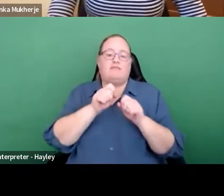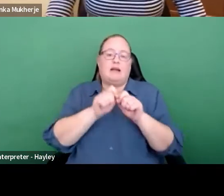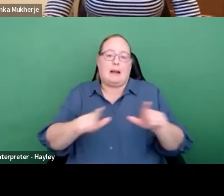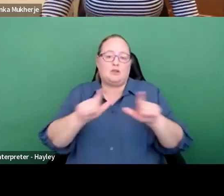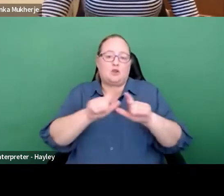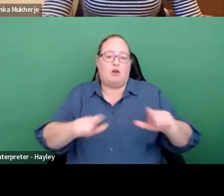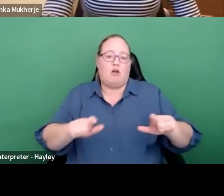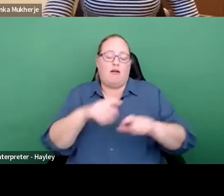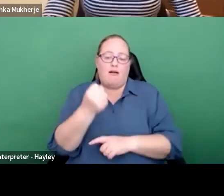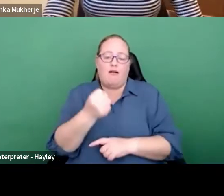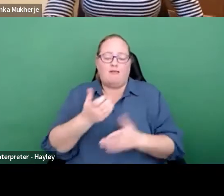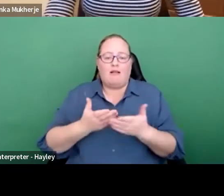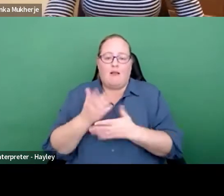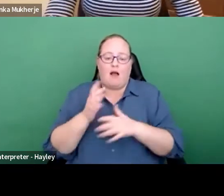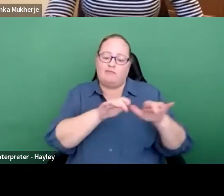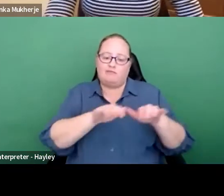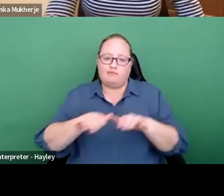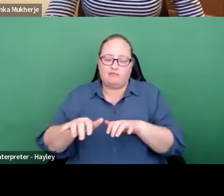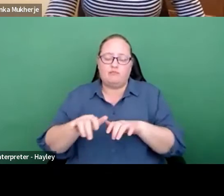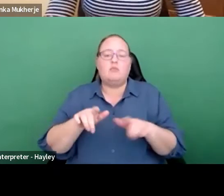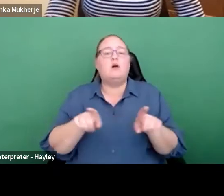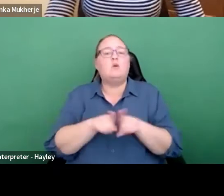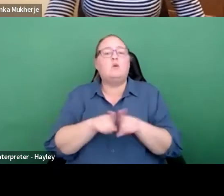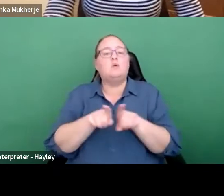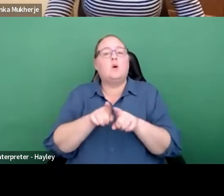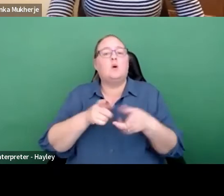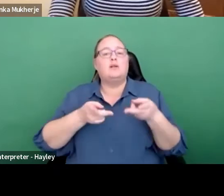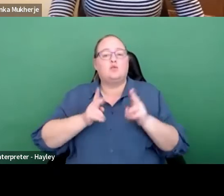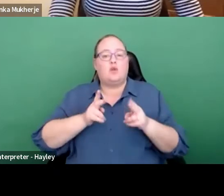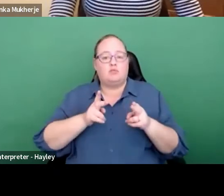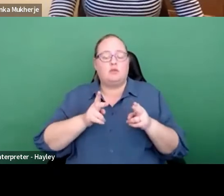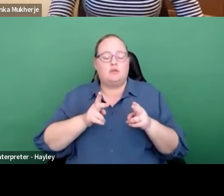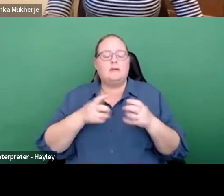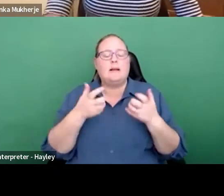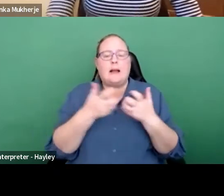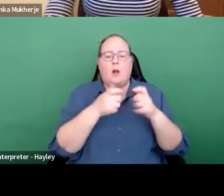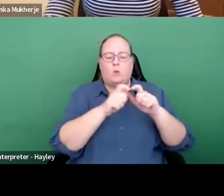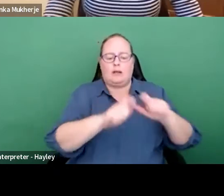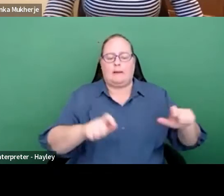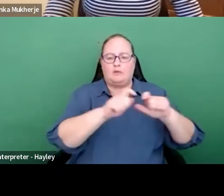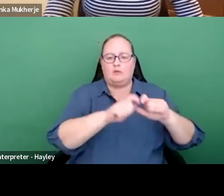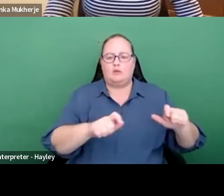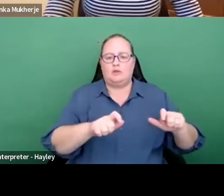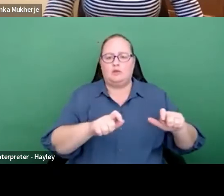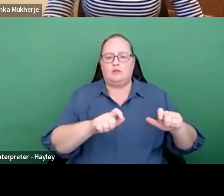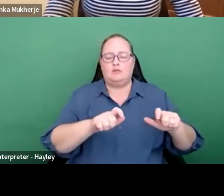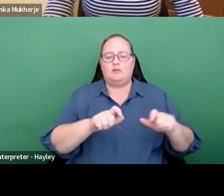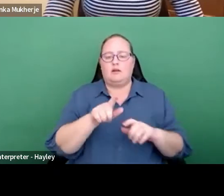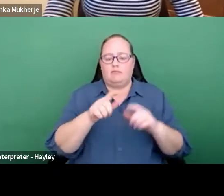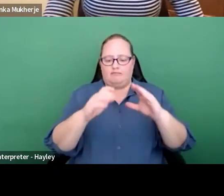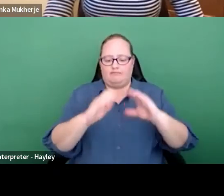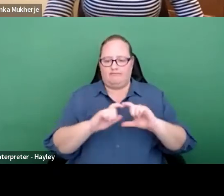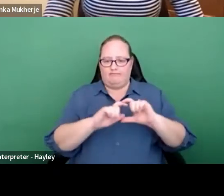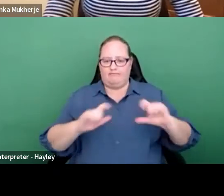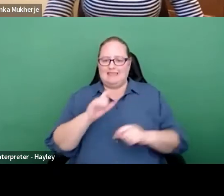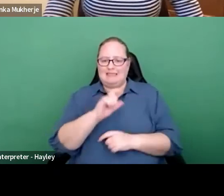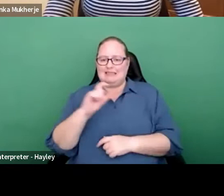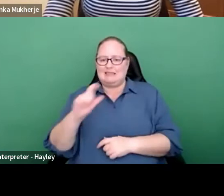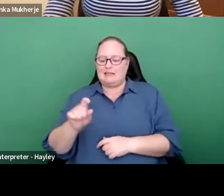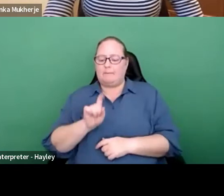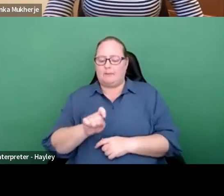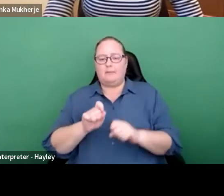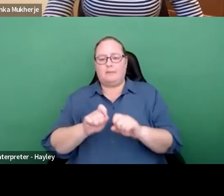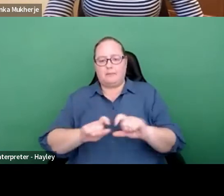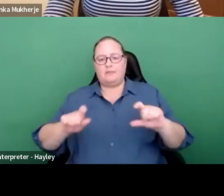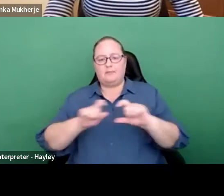BSL interpreters at today's event. To activate the captions, you click on the CC button at the bottom of your screens.